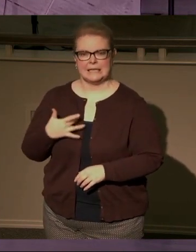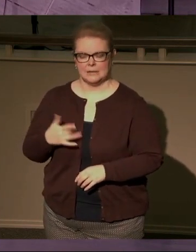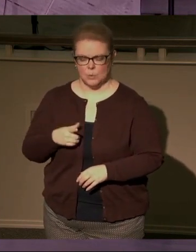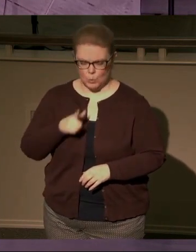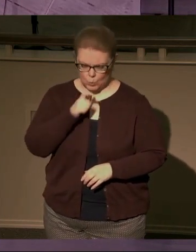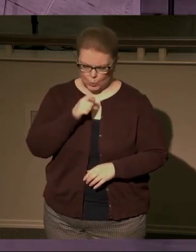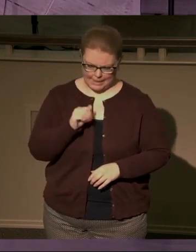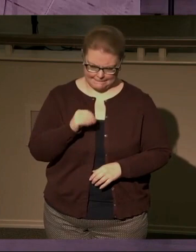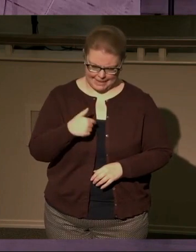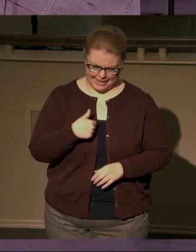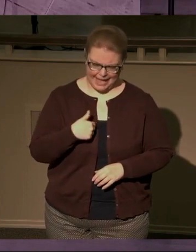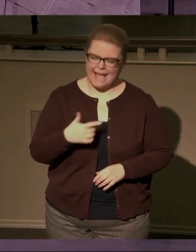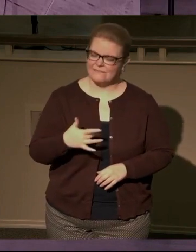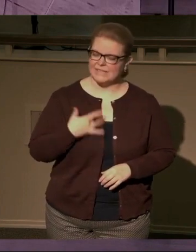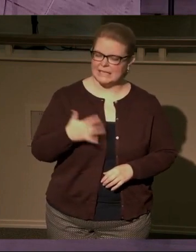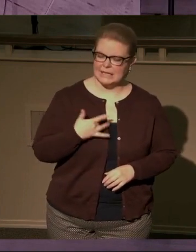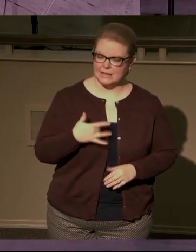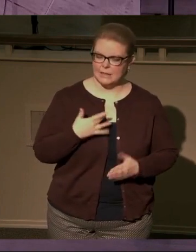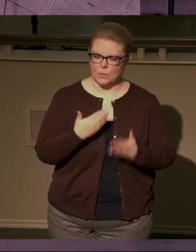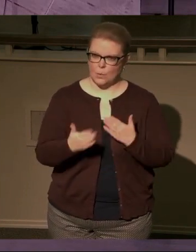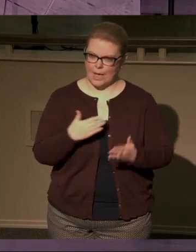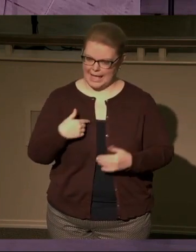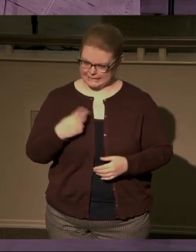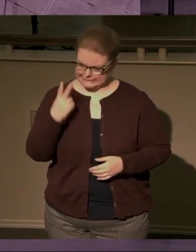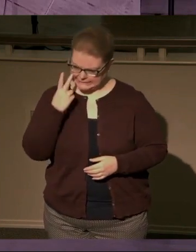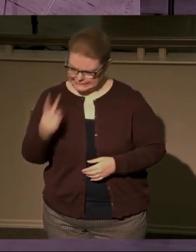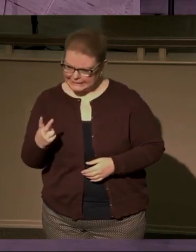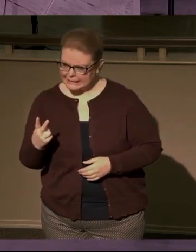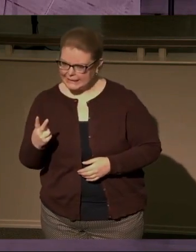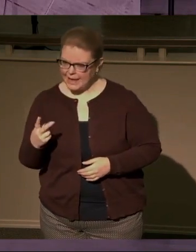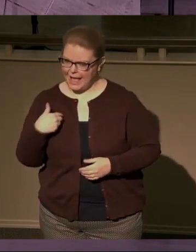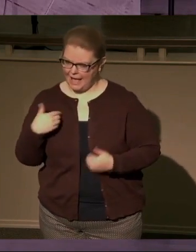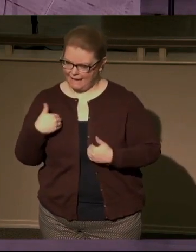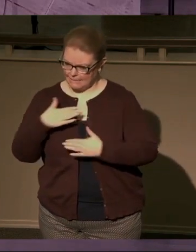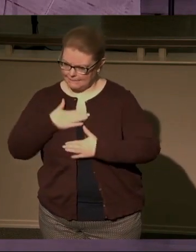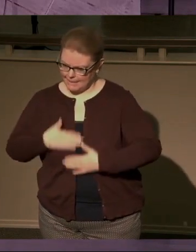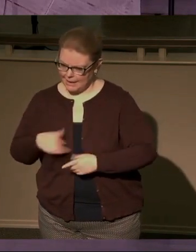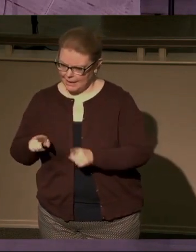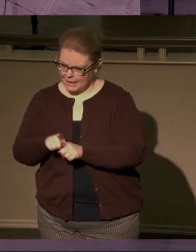I see my anatomy, I feel differently than that.